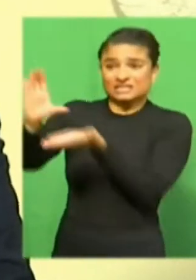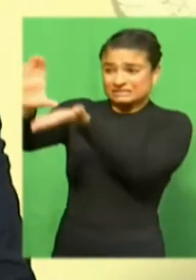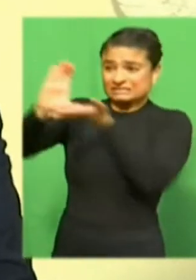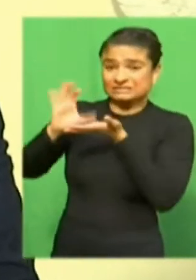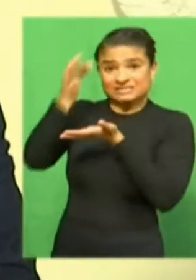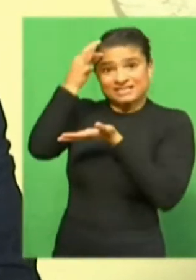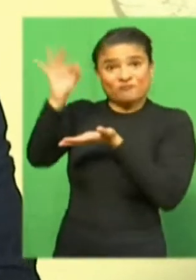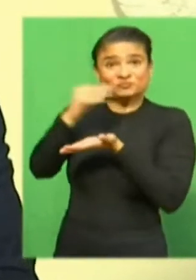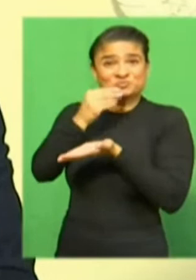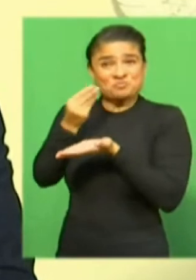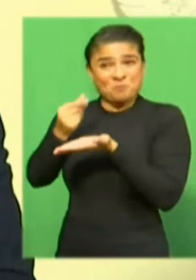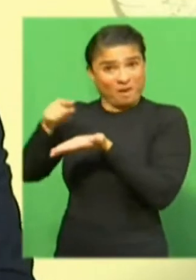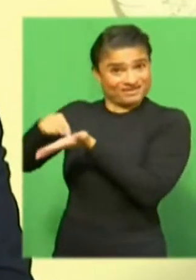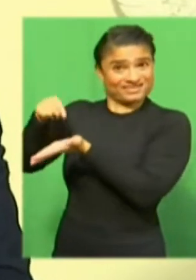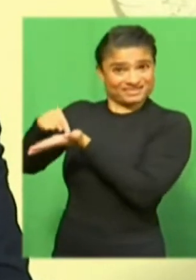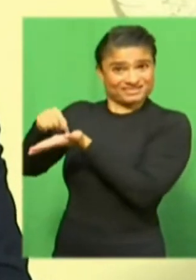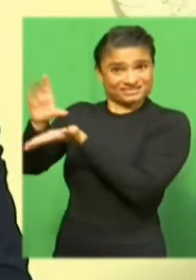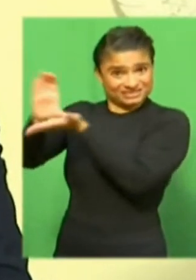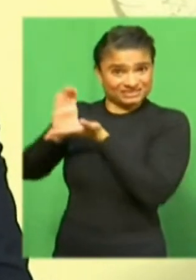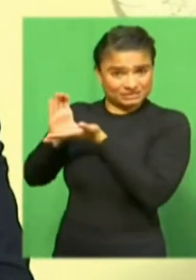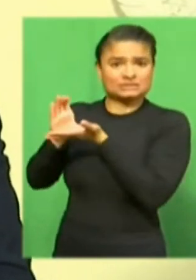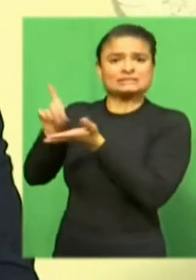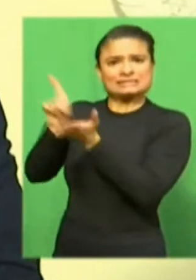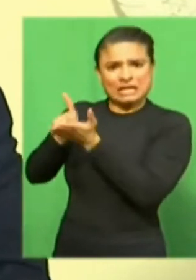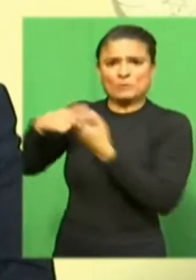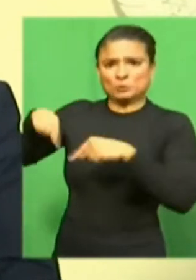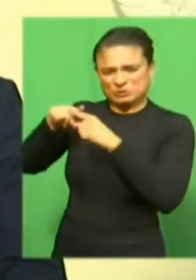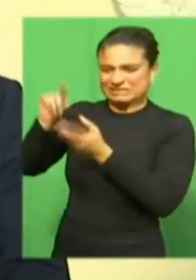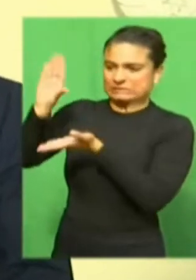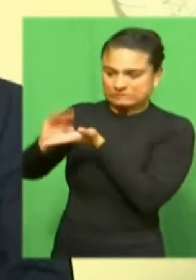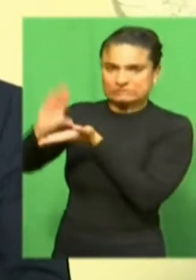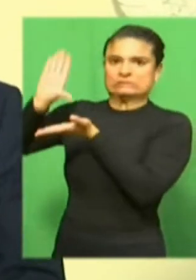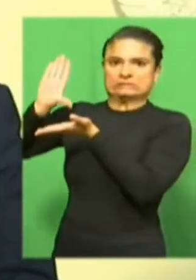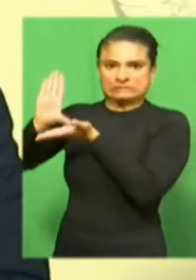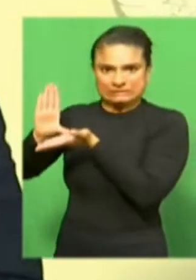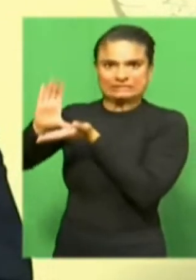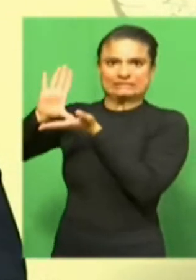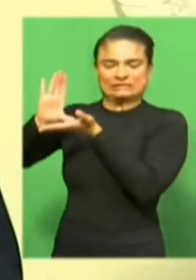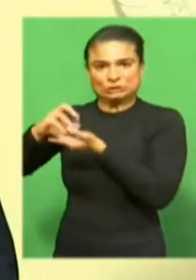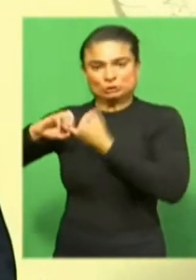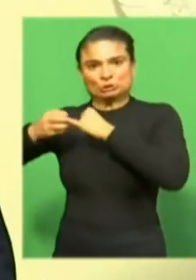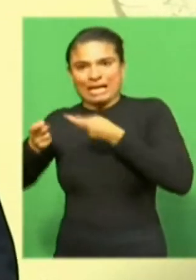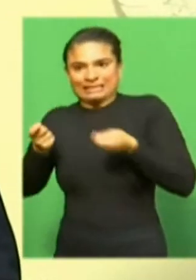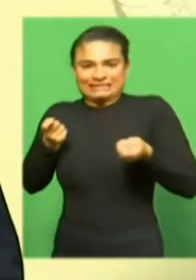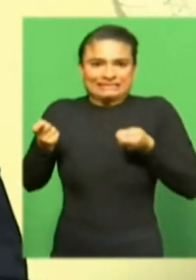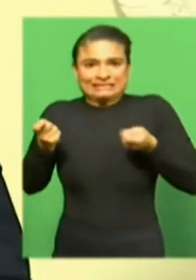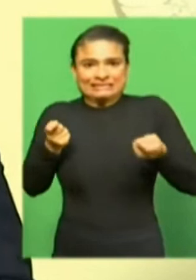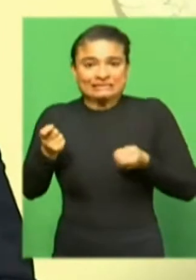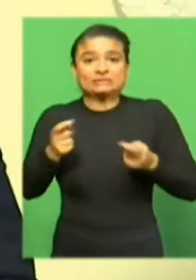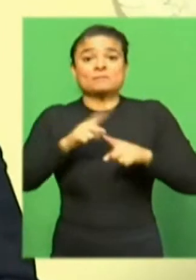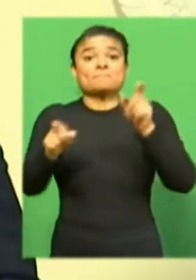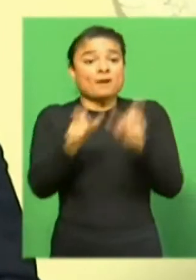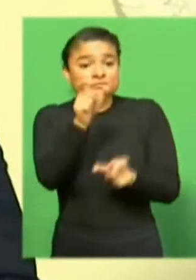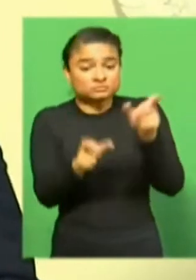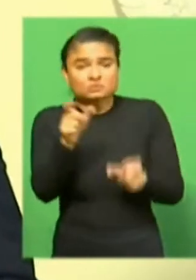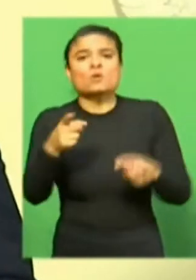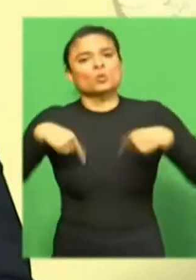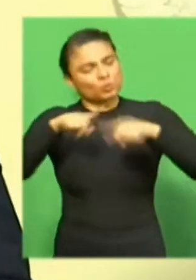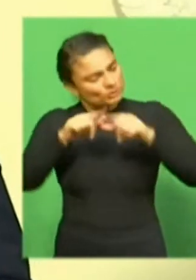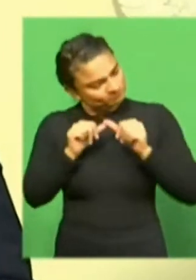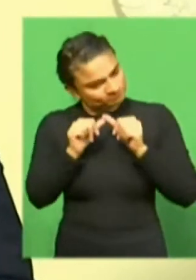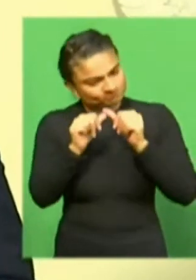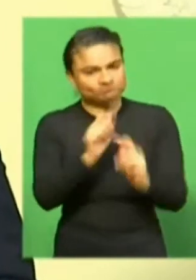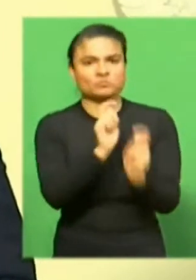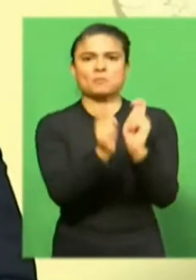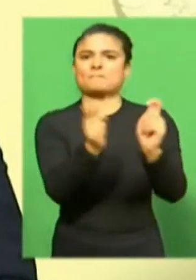No country can expect its economy to grow or to live in peace and harmony while many of